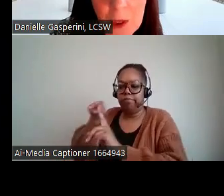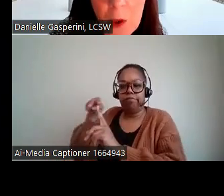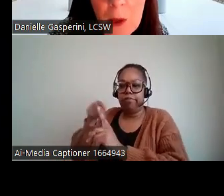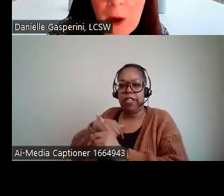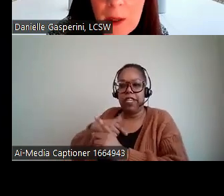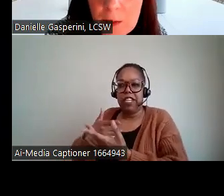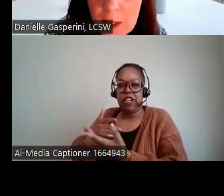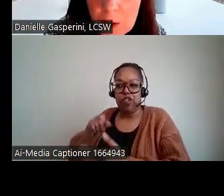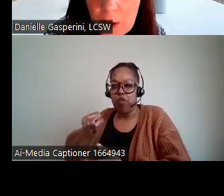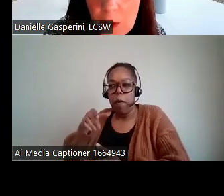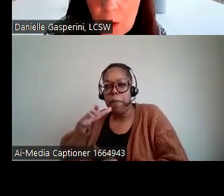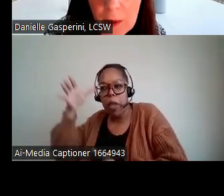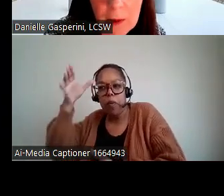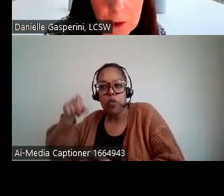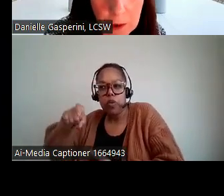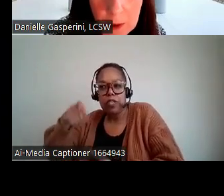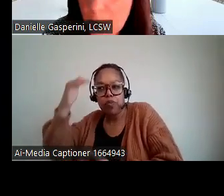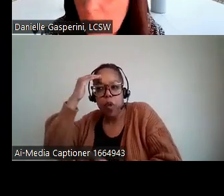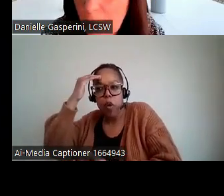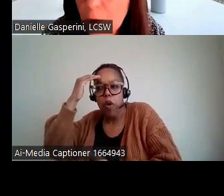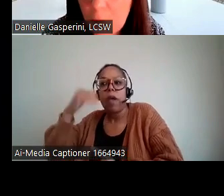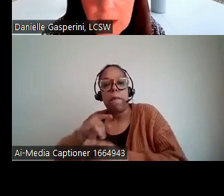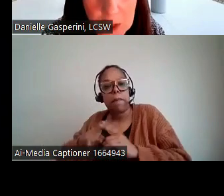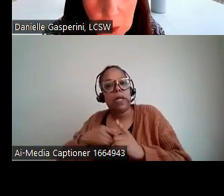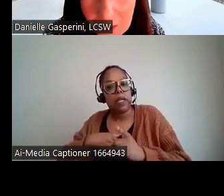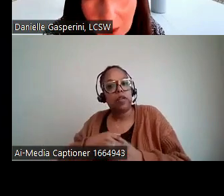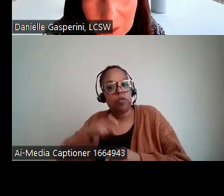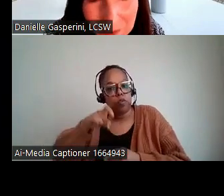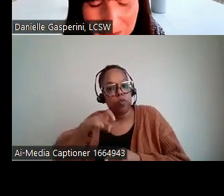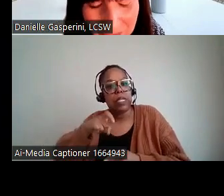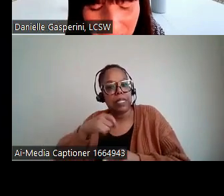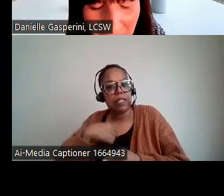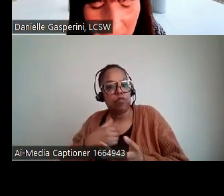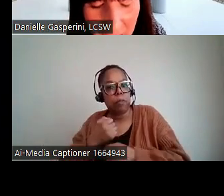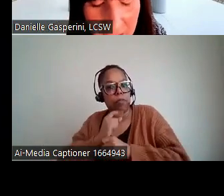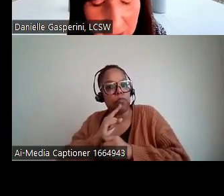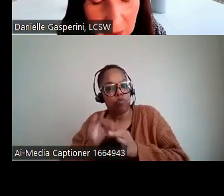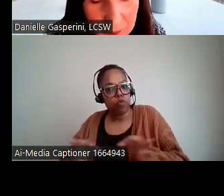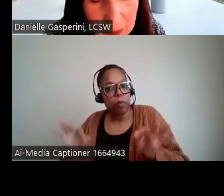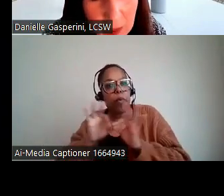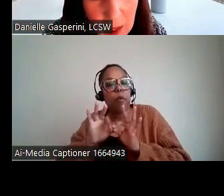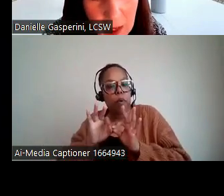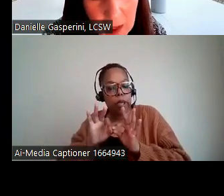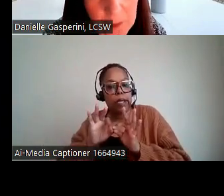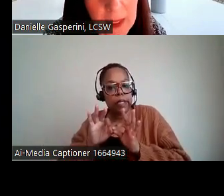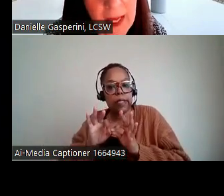do. We want to make sure that we know where they're struggling, because we want to make sure that we can support them the same.